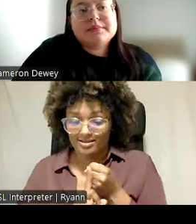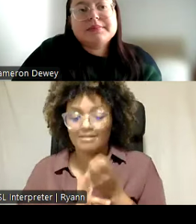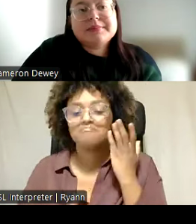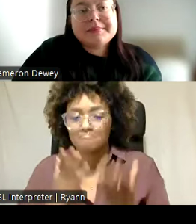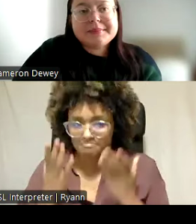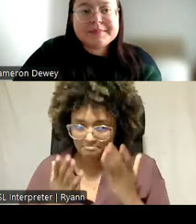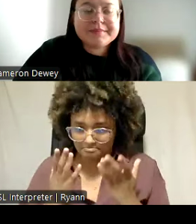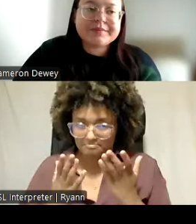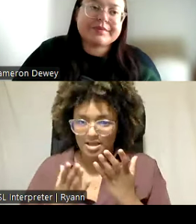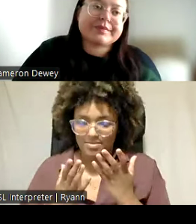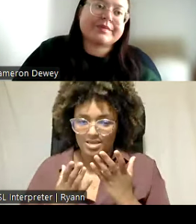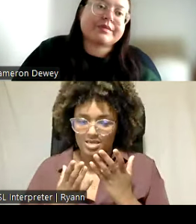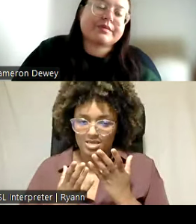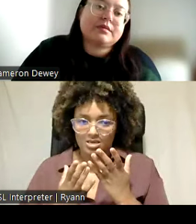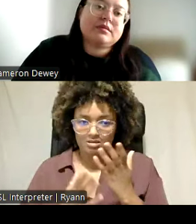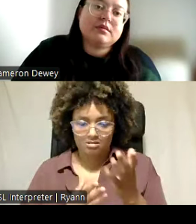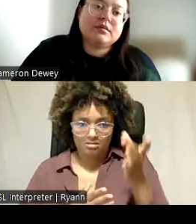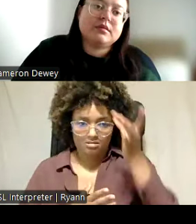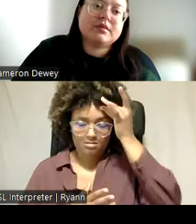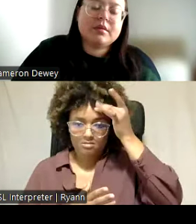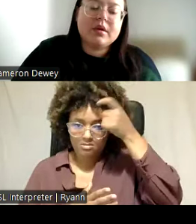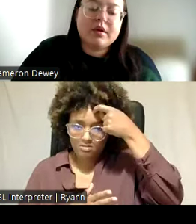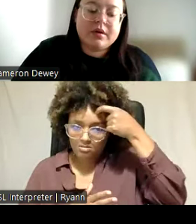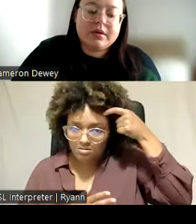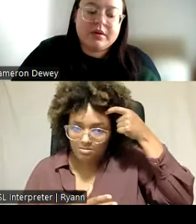brain, but the rest is very difficult to recall.